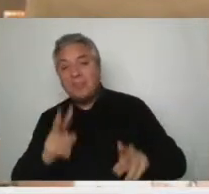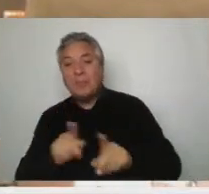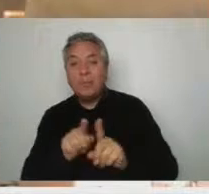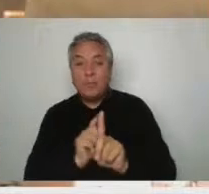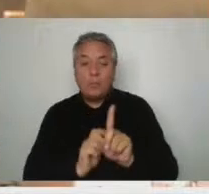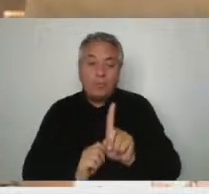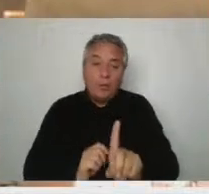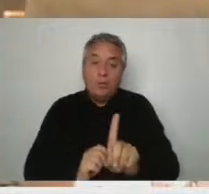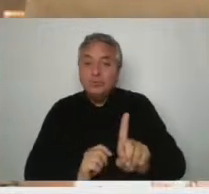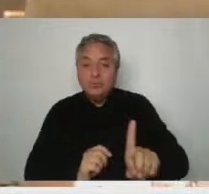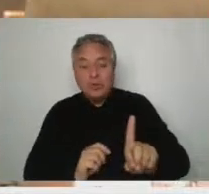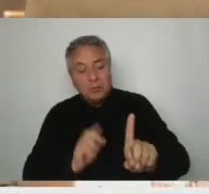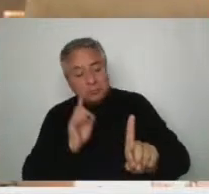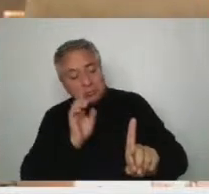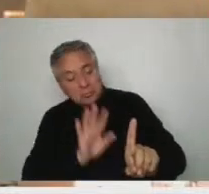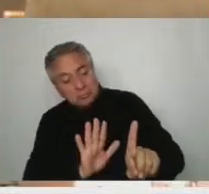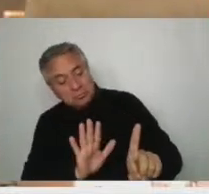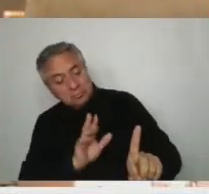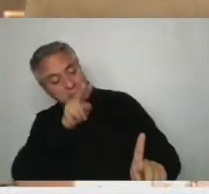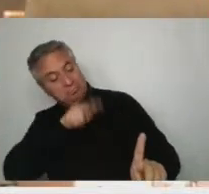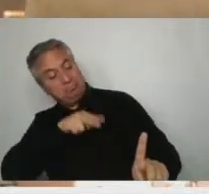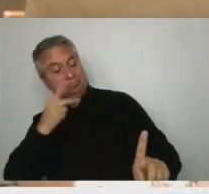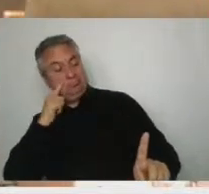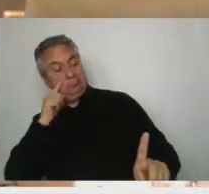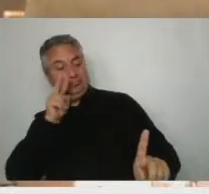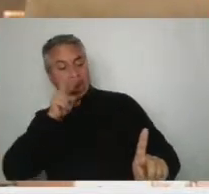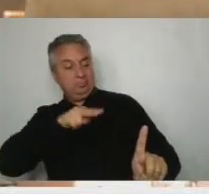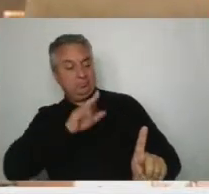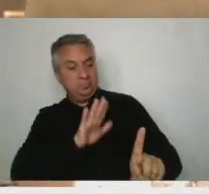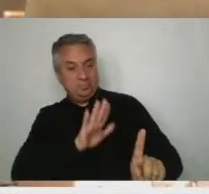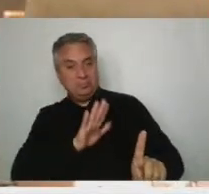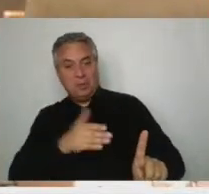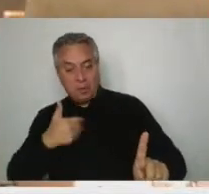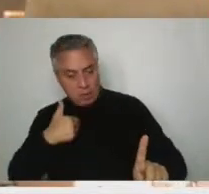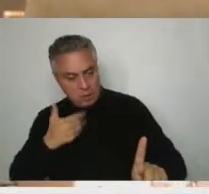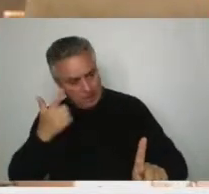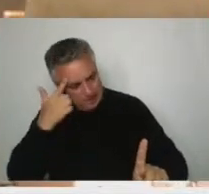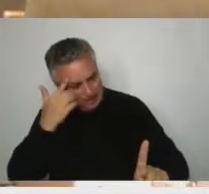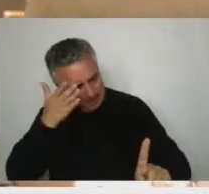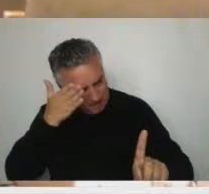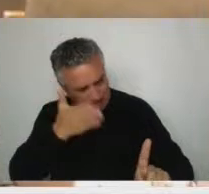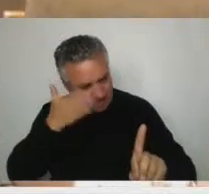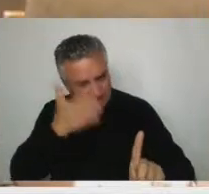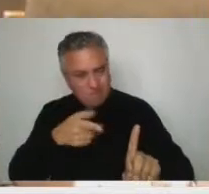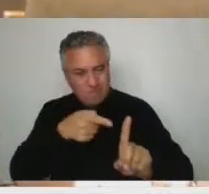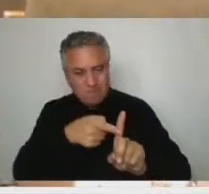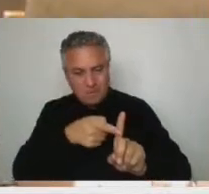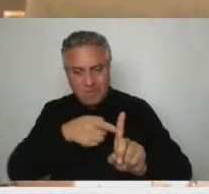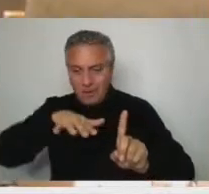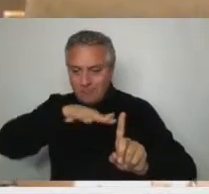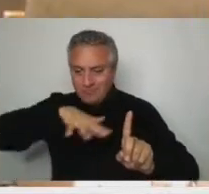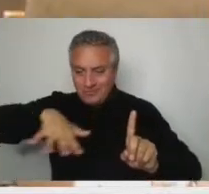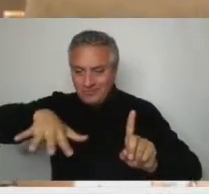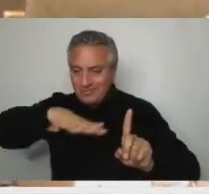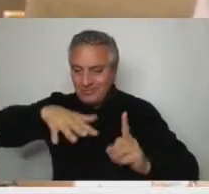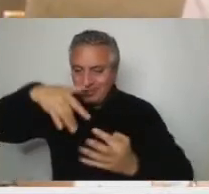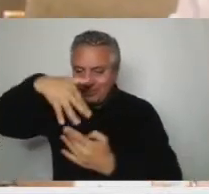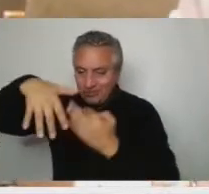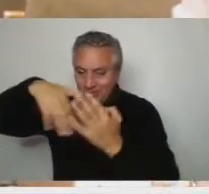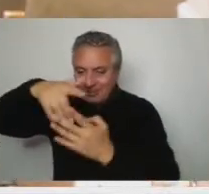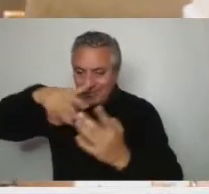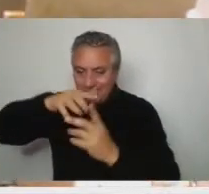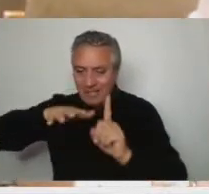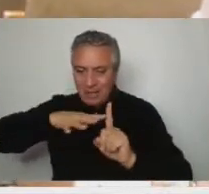an anecdote or a nice personality trait, but if it is not catered for adequately and he becomes marginalized